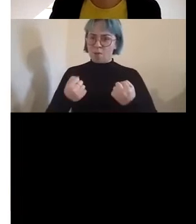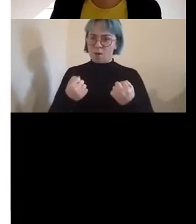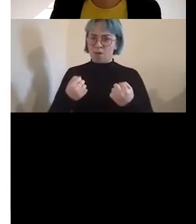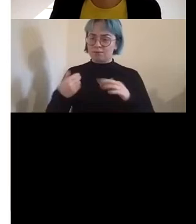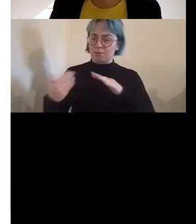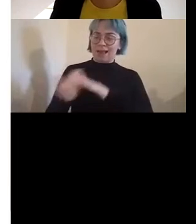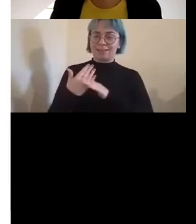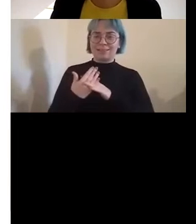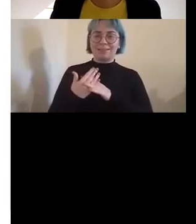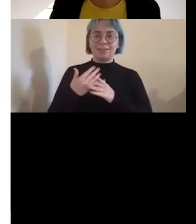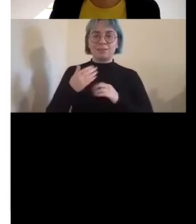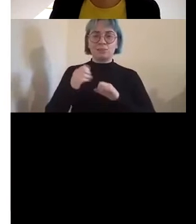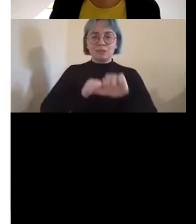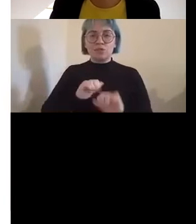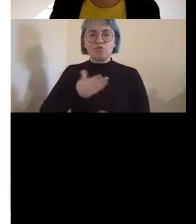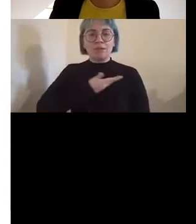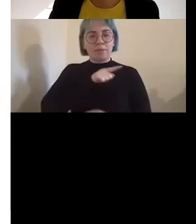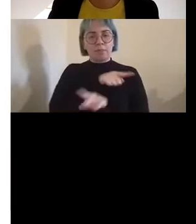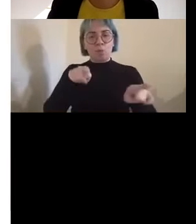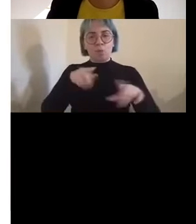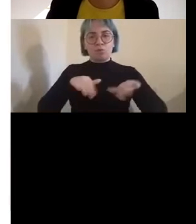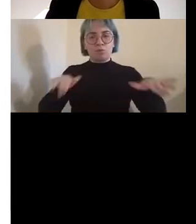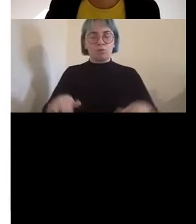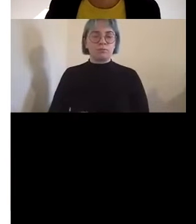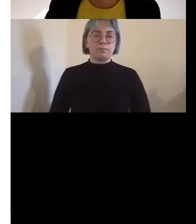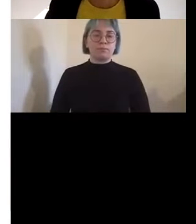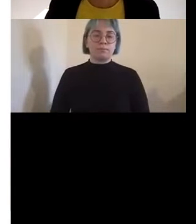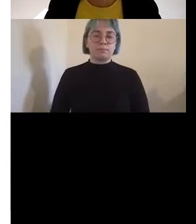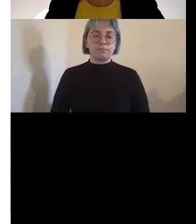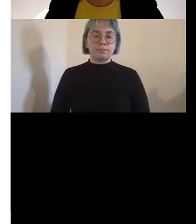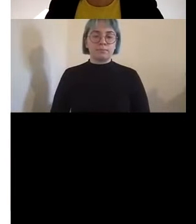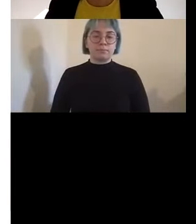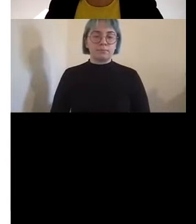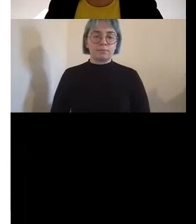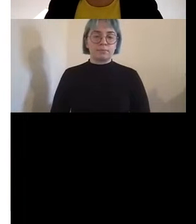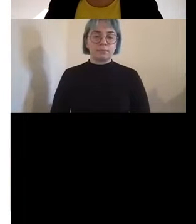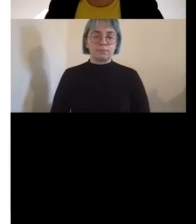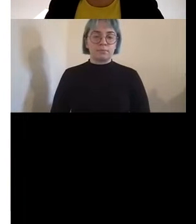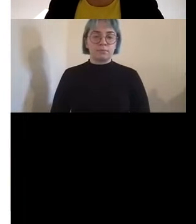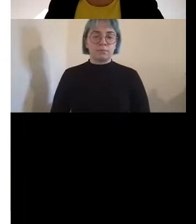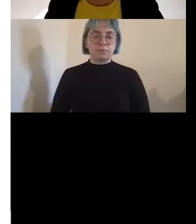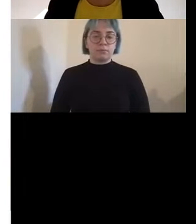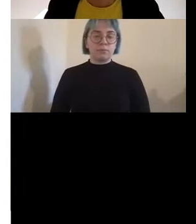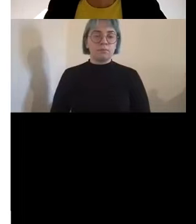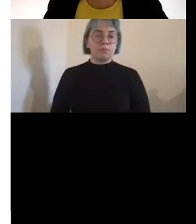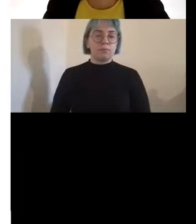to procedural rights for these children.